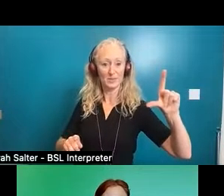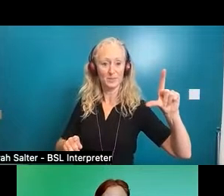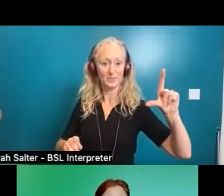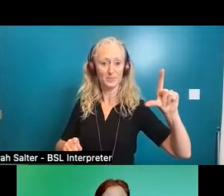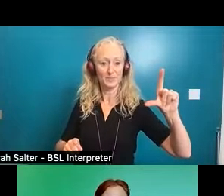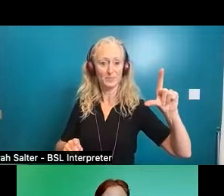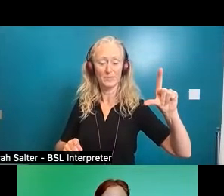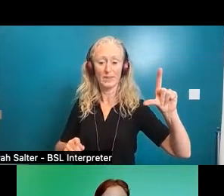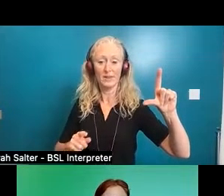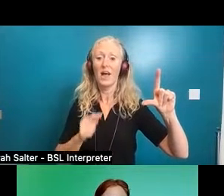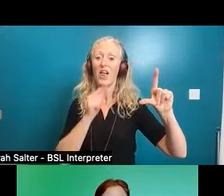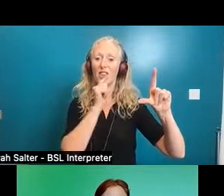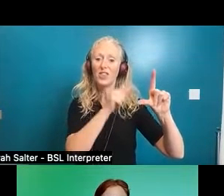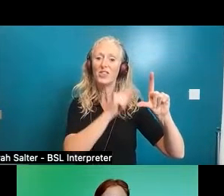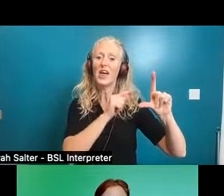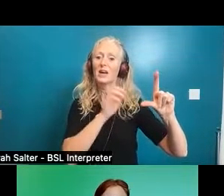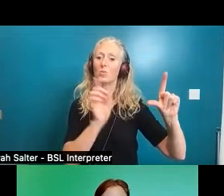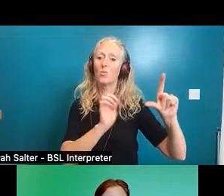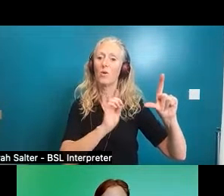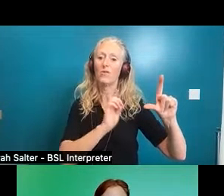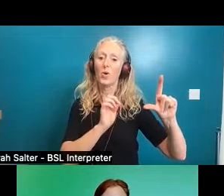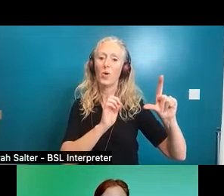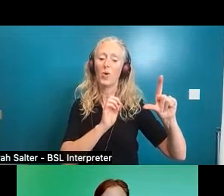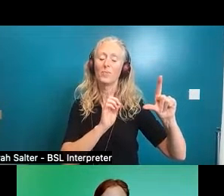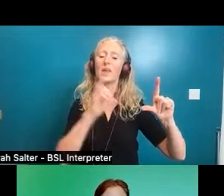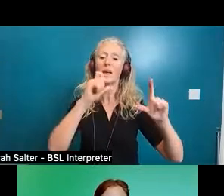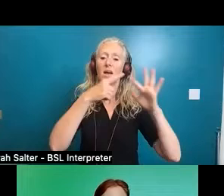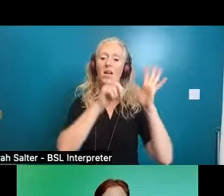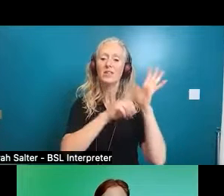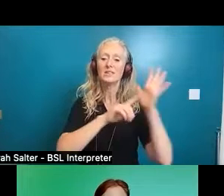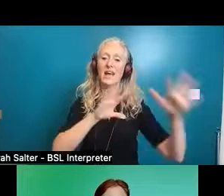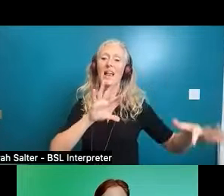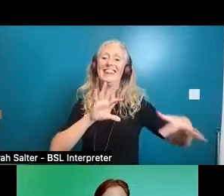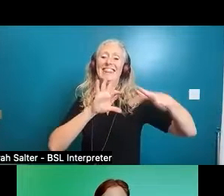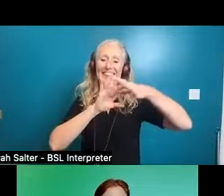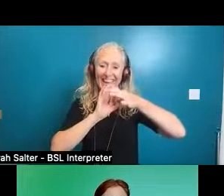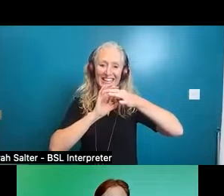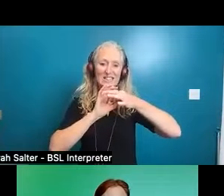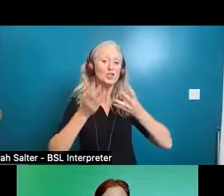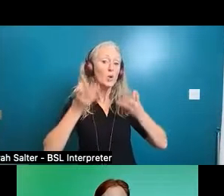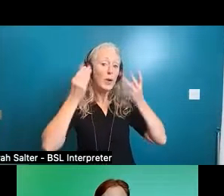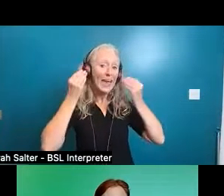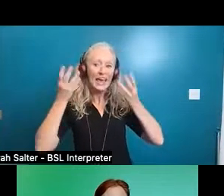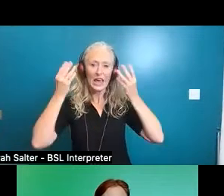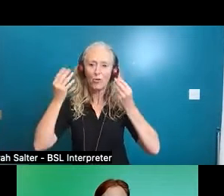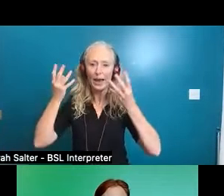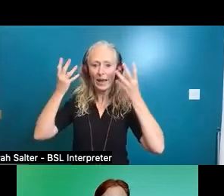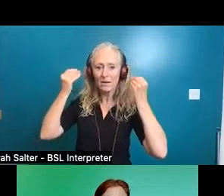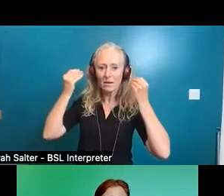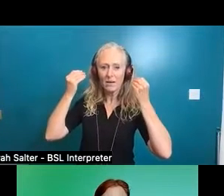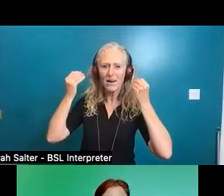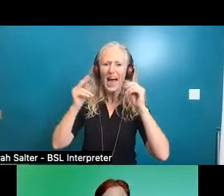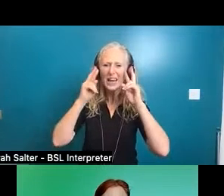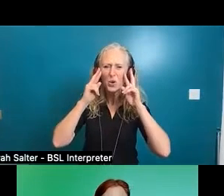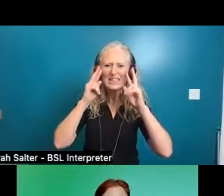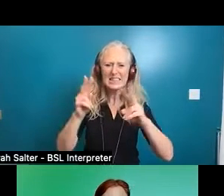hearing cells, if you like. And out of the top of a hearing cell are these little stereocilia, these little motile